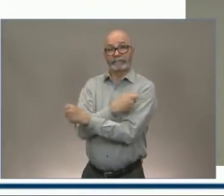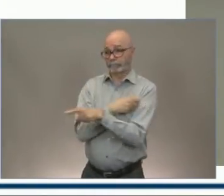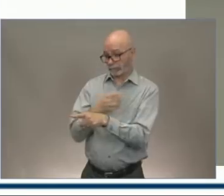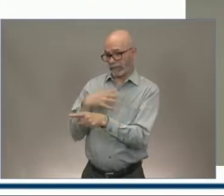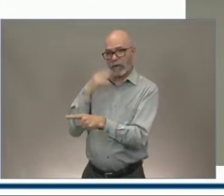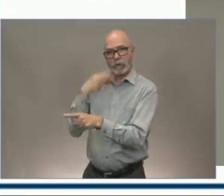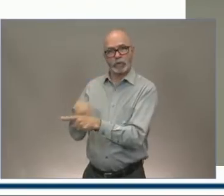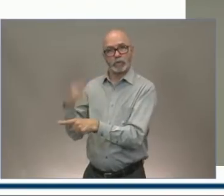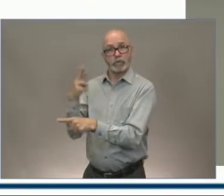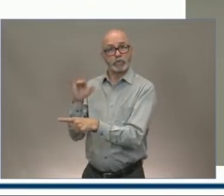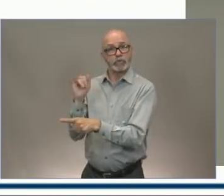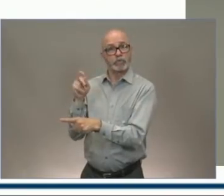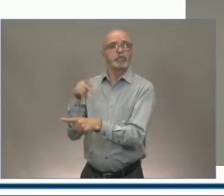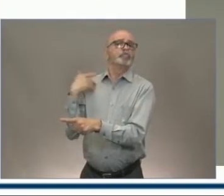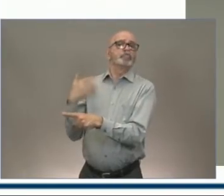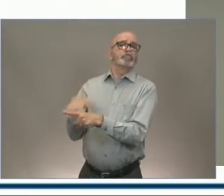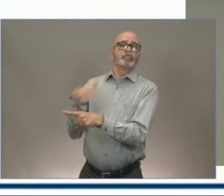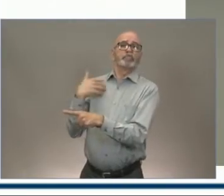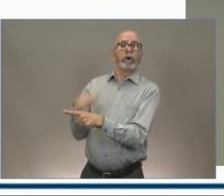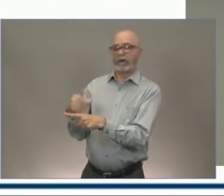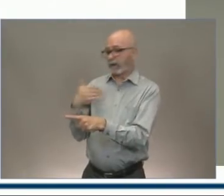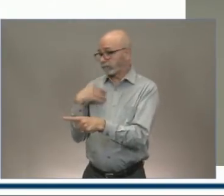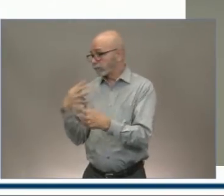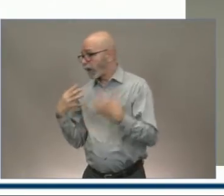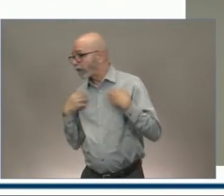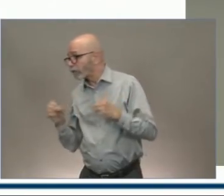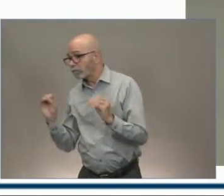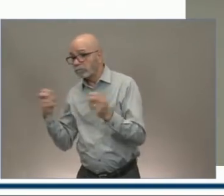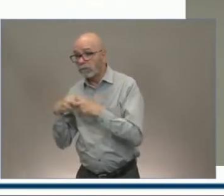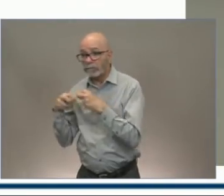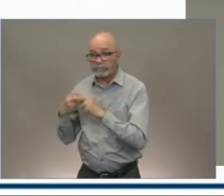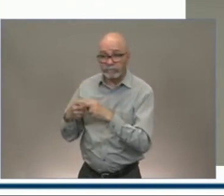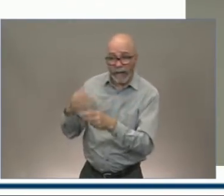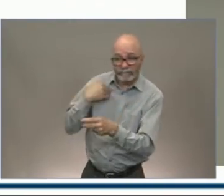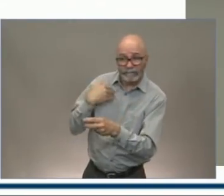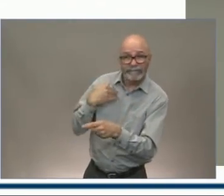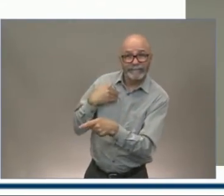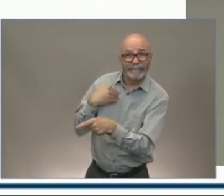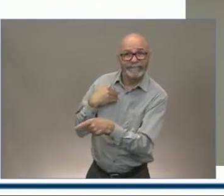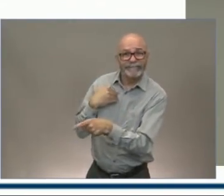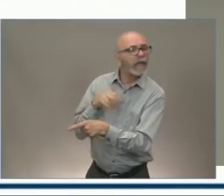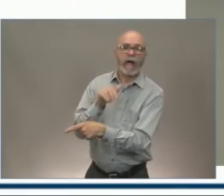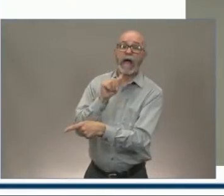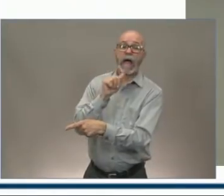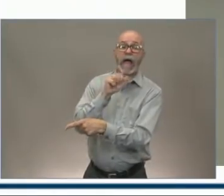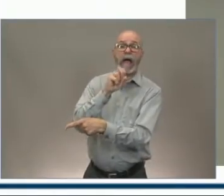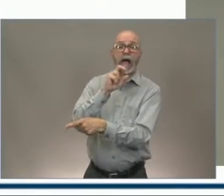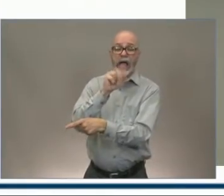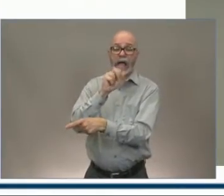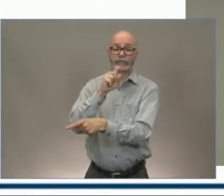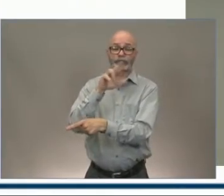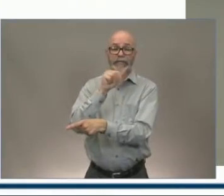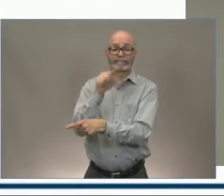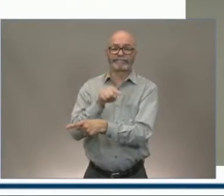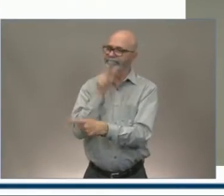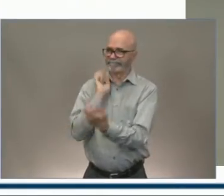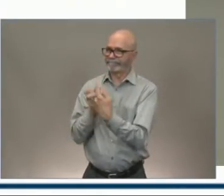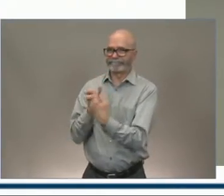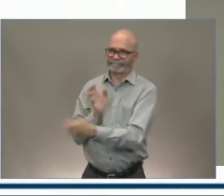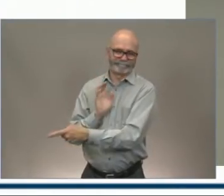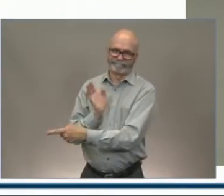a health condition or going into communities because of underlying factors. They're at a higher risk for an outbreak